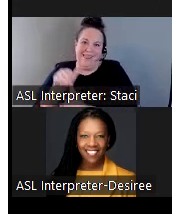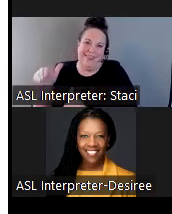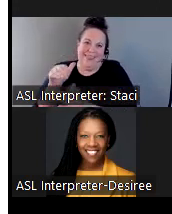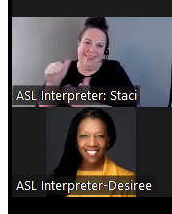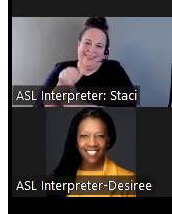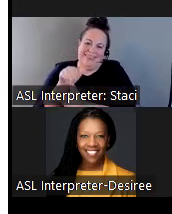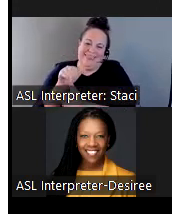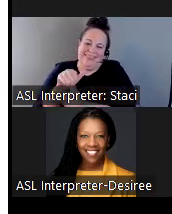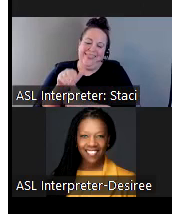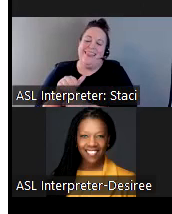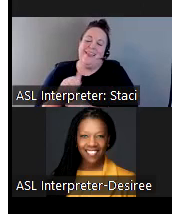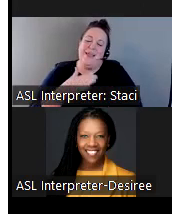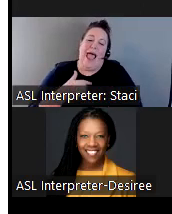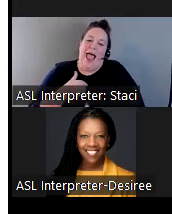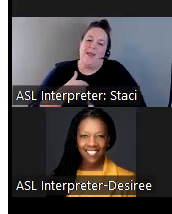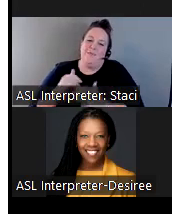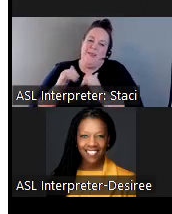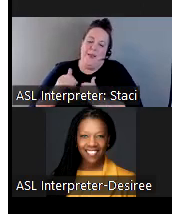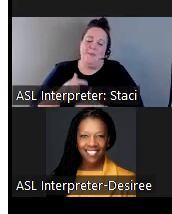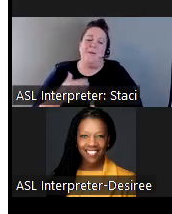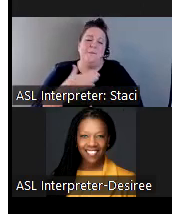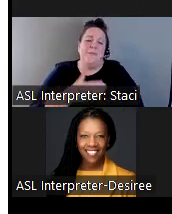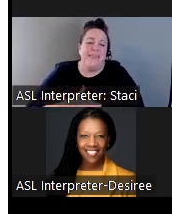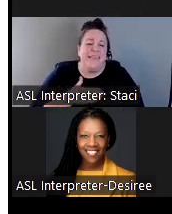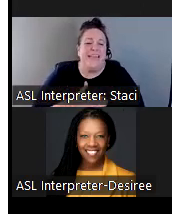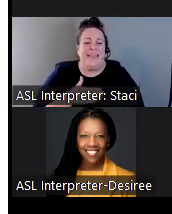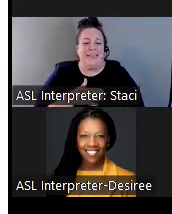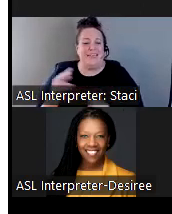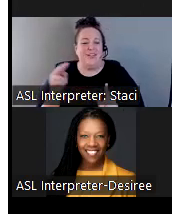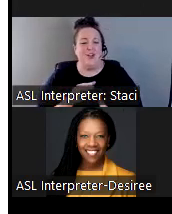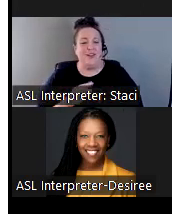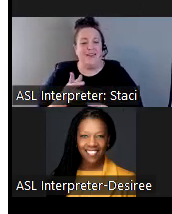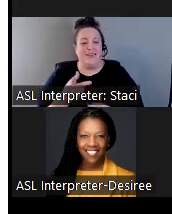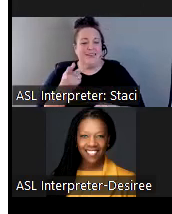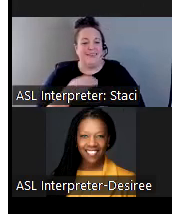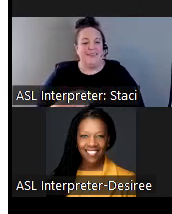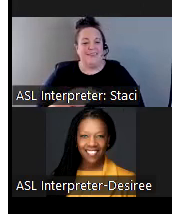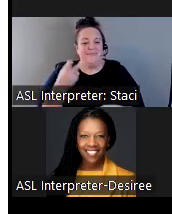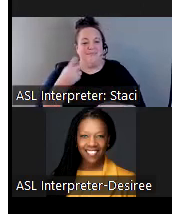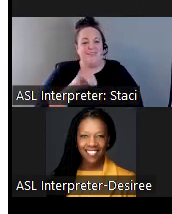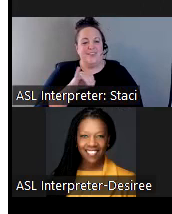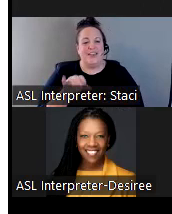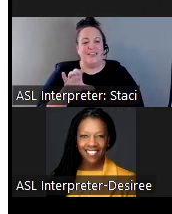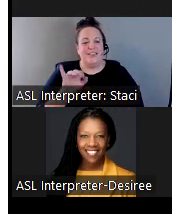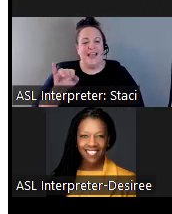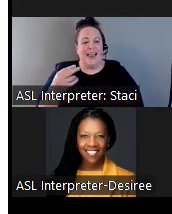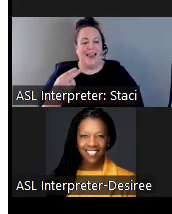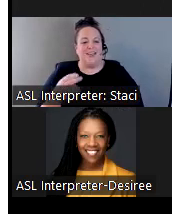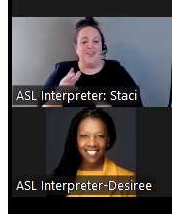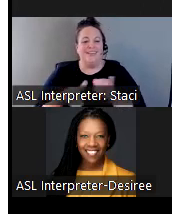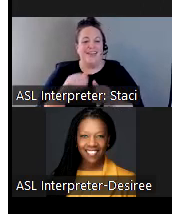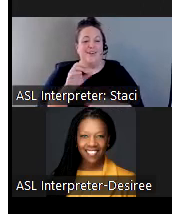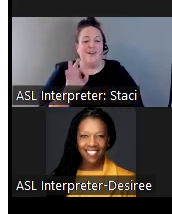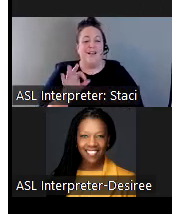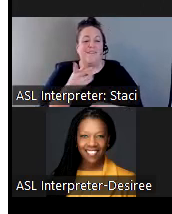audiologist. Please go and look at the standard of care, the 2019 standard of care. It was updated just again prior to COVID, so we